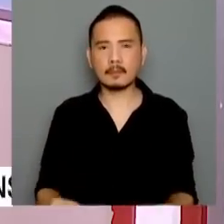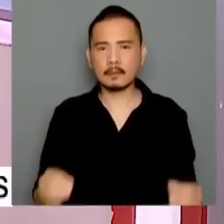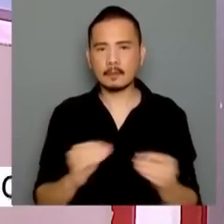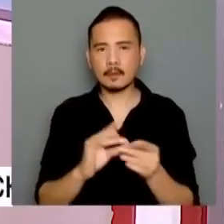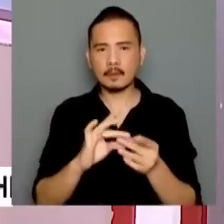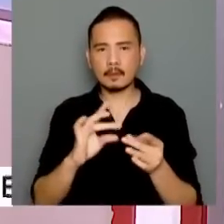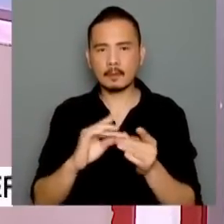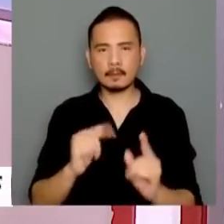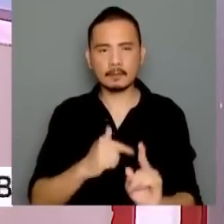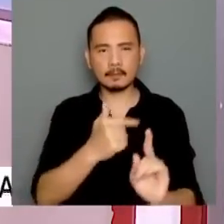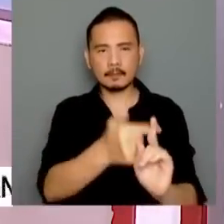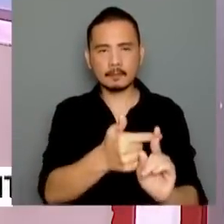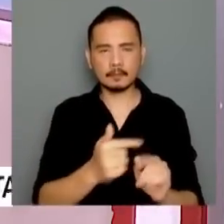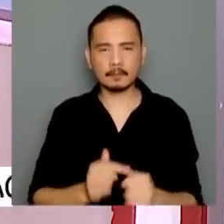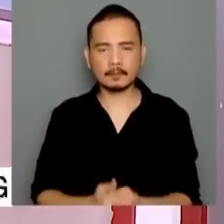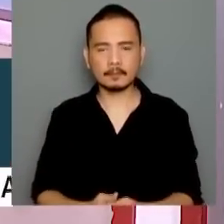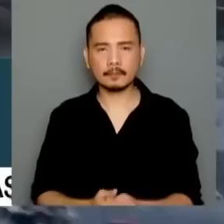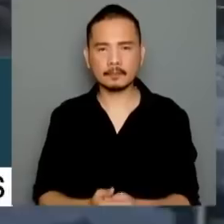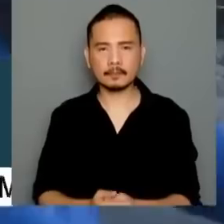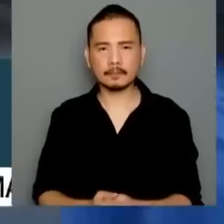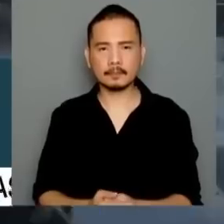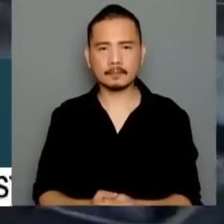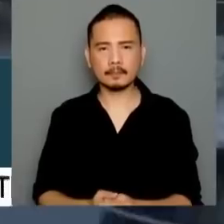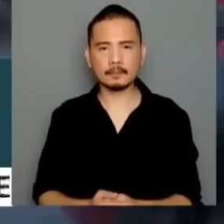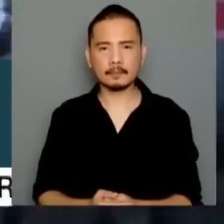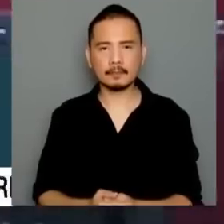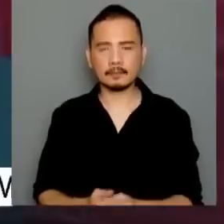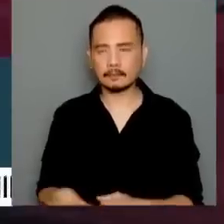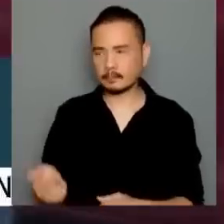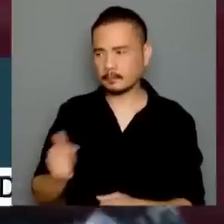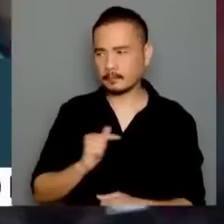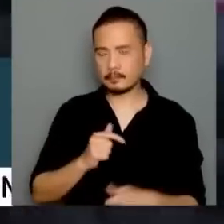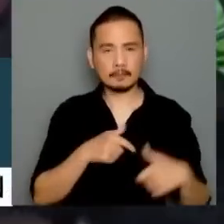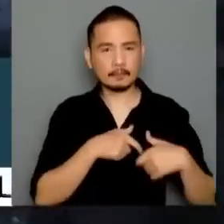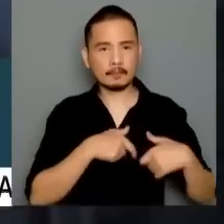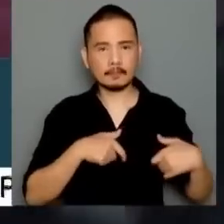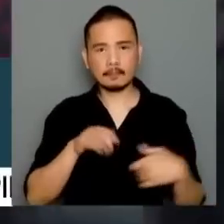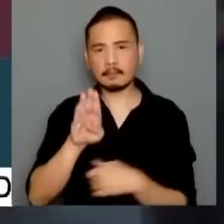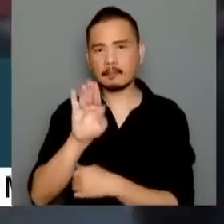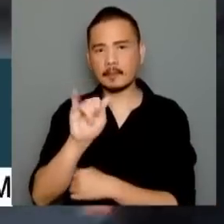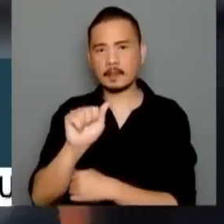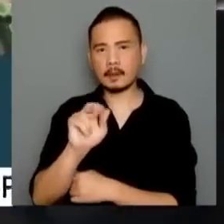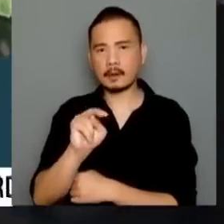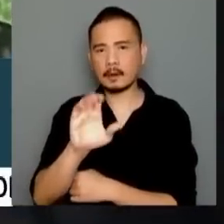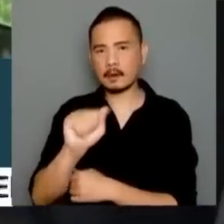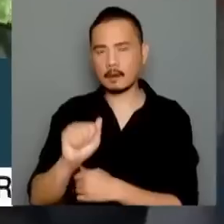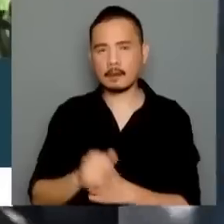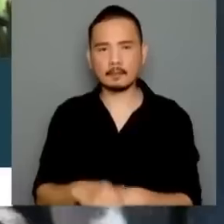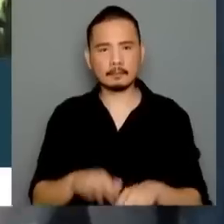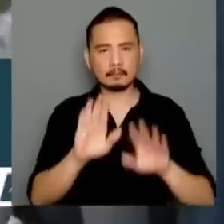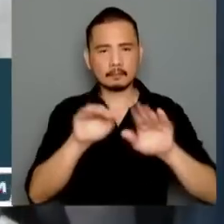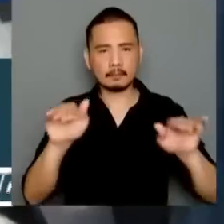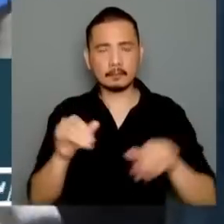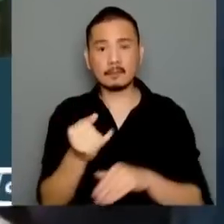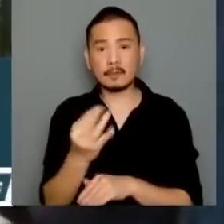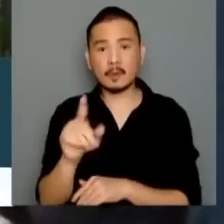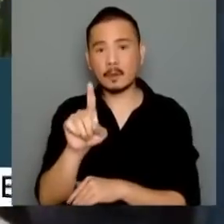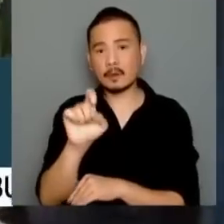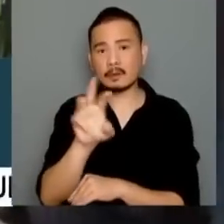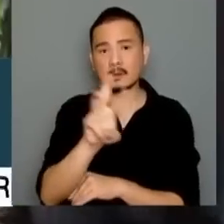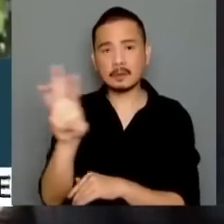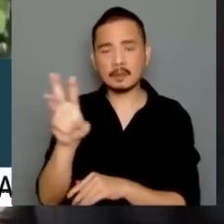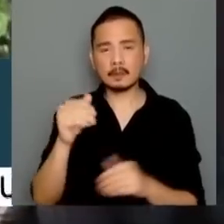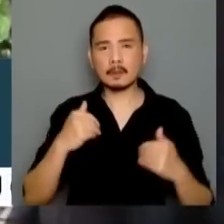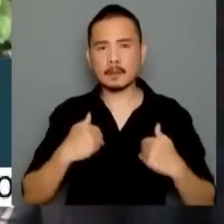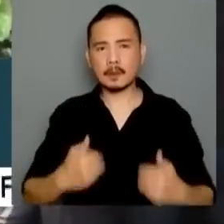Bianca, what more can you tell us? Hi, Carmina. There are still 166 bodies of deceased persons deprived